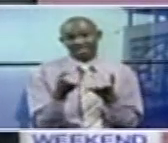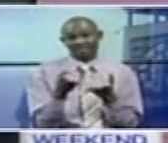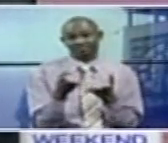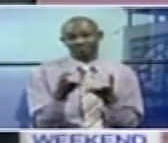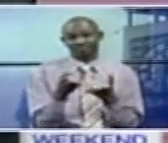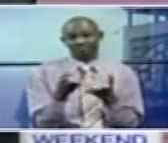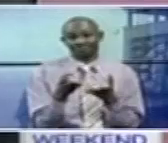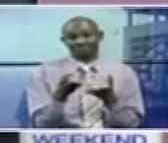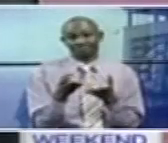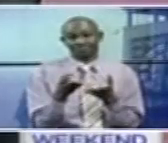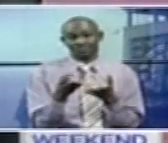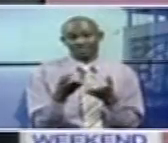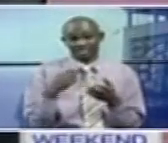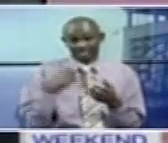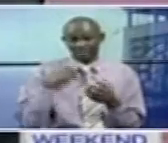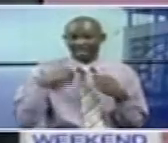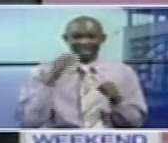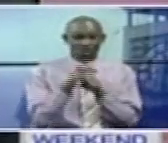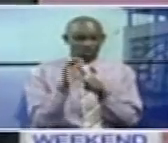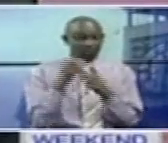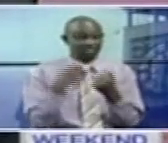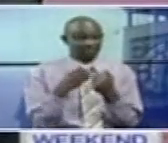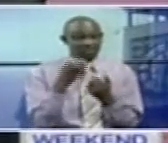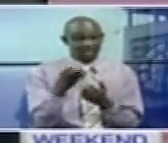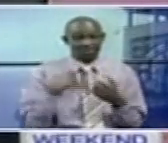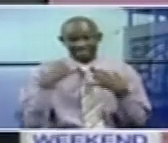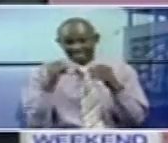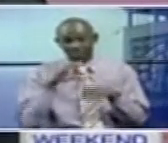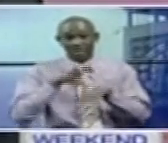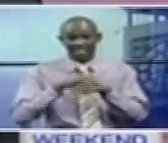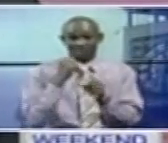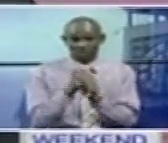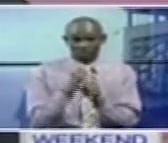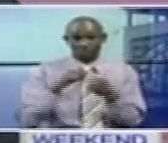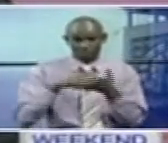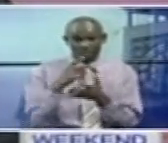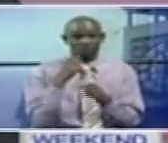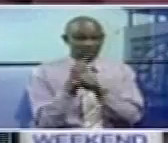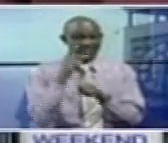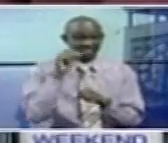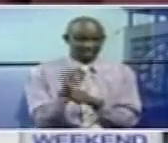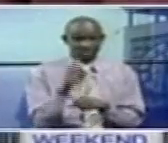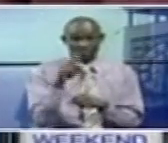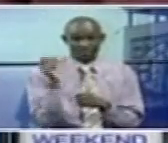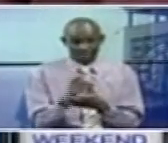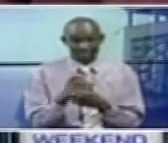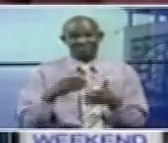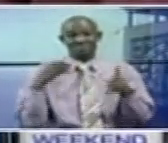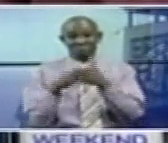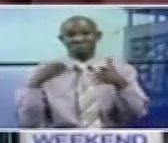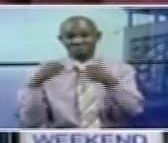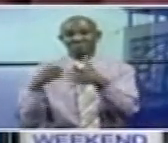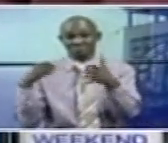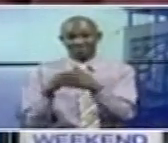now. But it was a lot of difficulty, you know. I mean, trying to find a job that pays you 12,000 shillings a month and being rejected by these. I